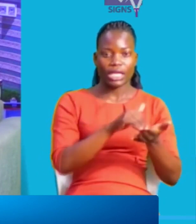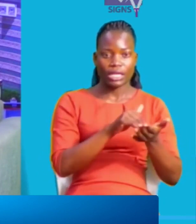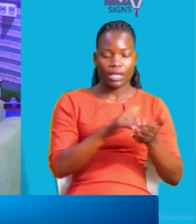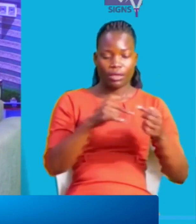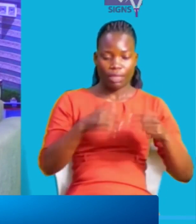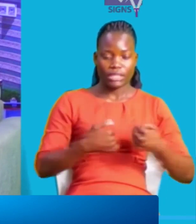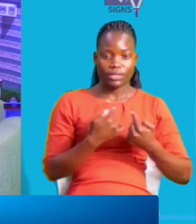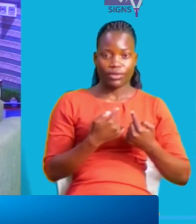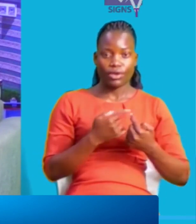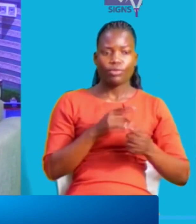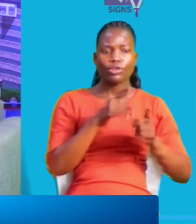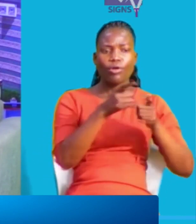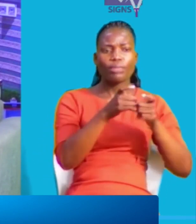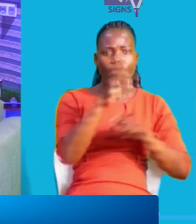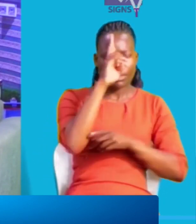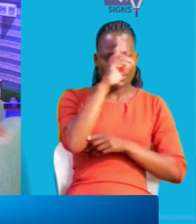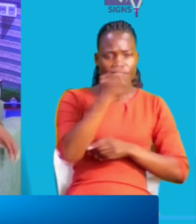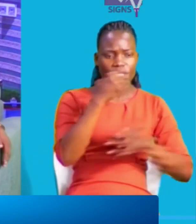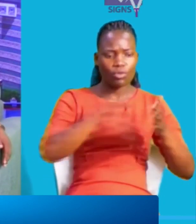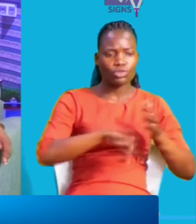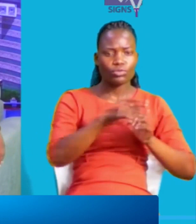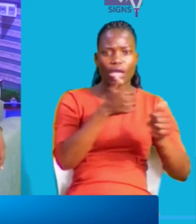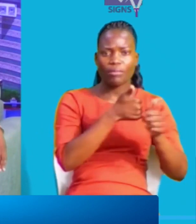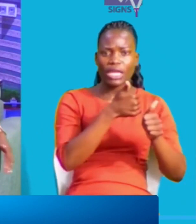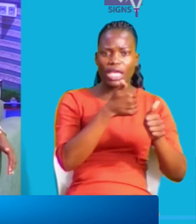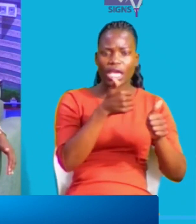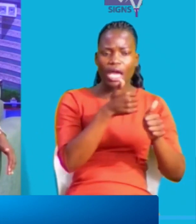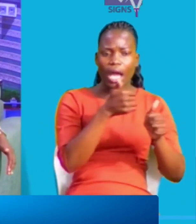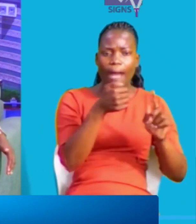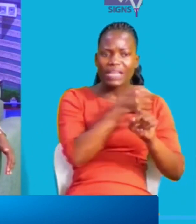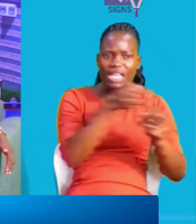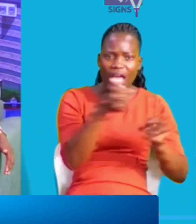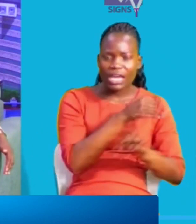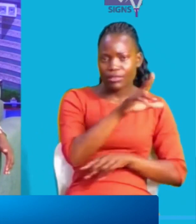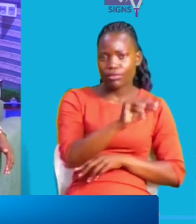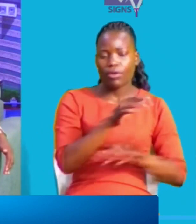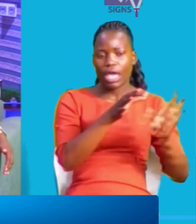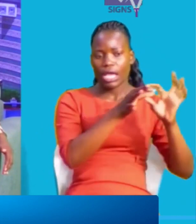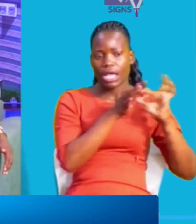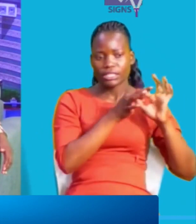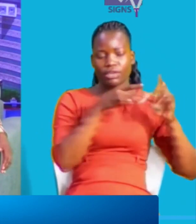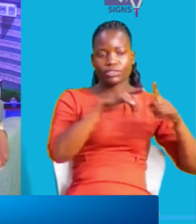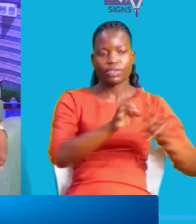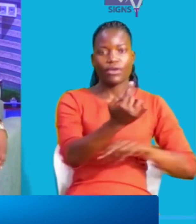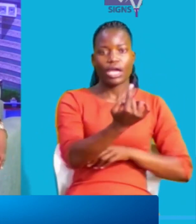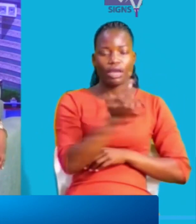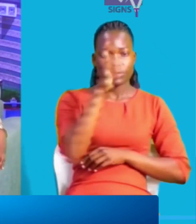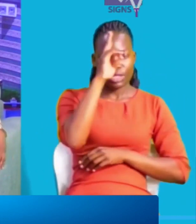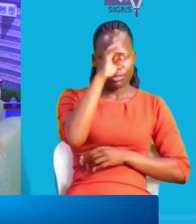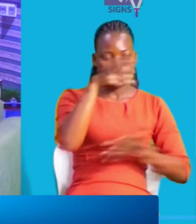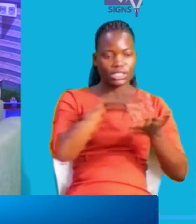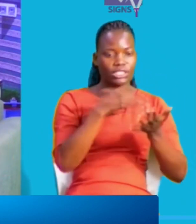myself, utalamu police officer, we are finding ameniaras. But the culture has not been taught to you. Ujakuja kwa police station, unaweza